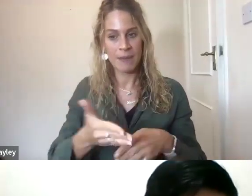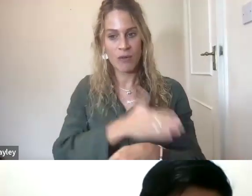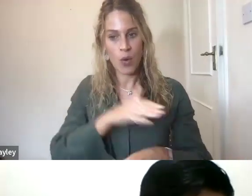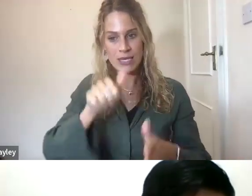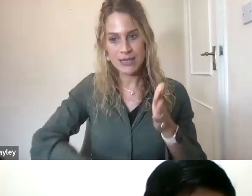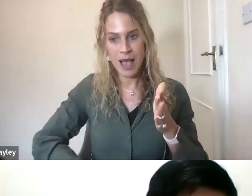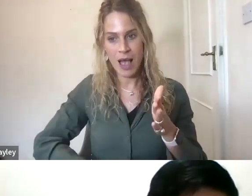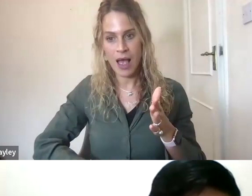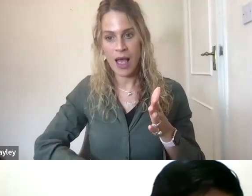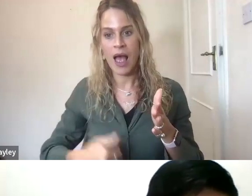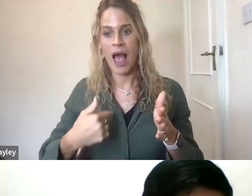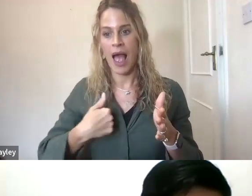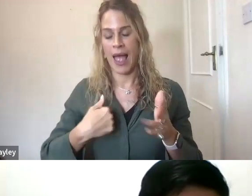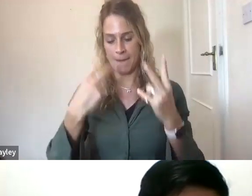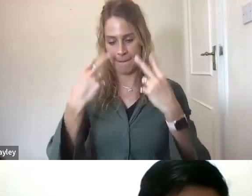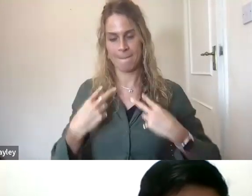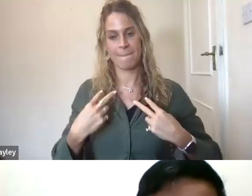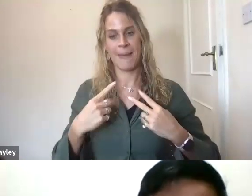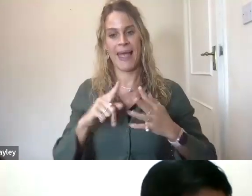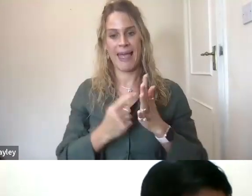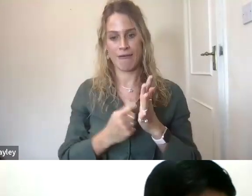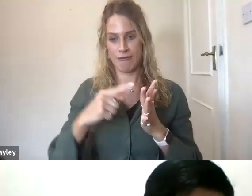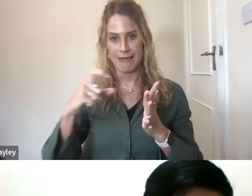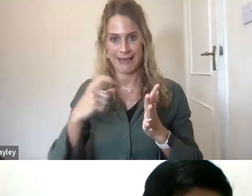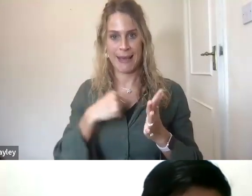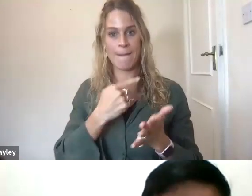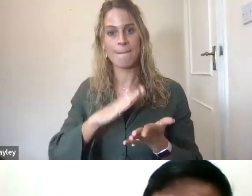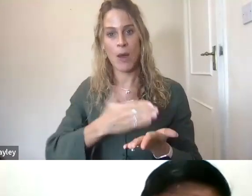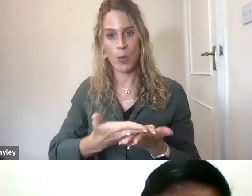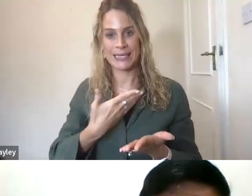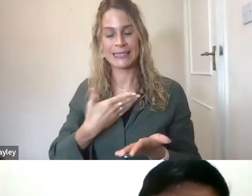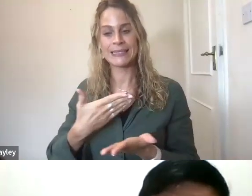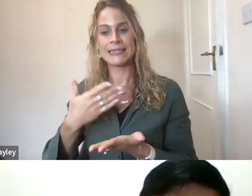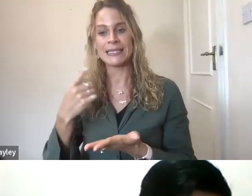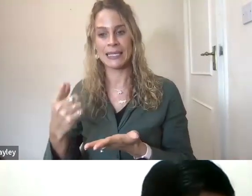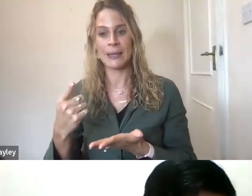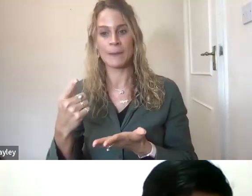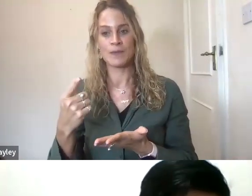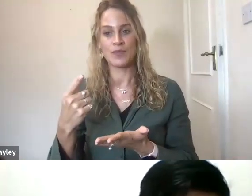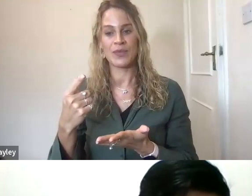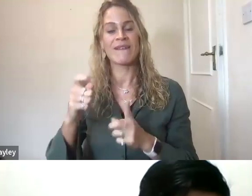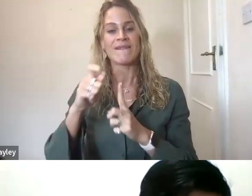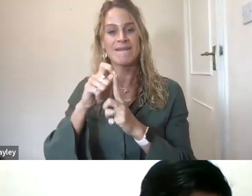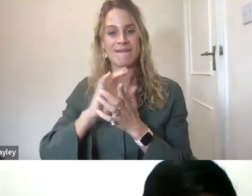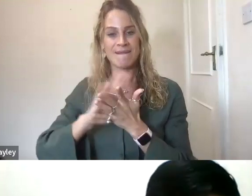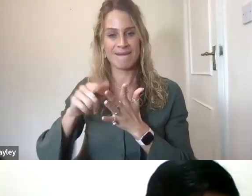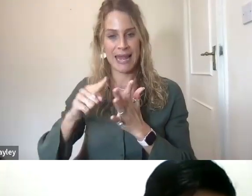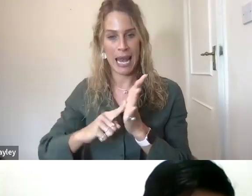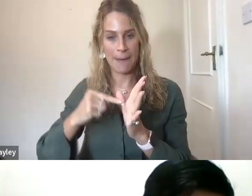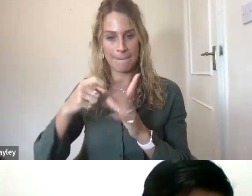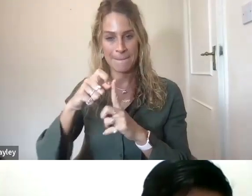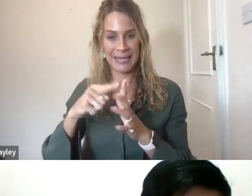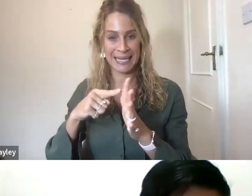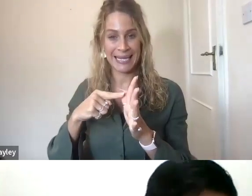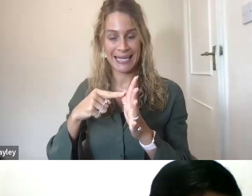I'm Eric Abalajon, a poet and translator from Iloilo province, the Philippines. And at the